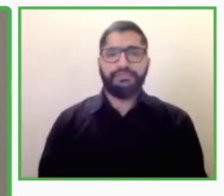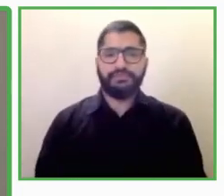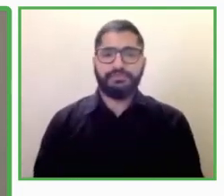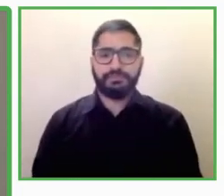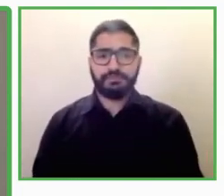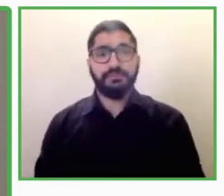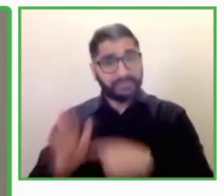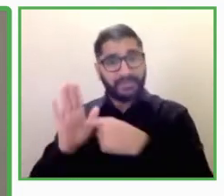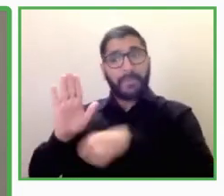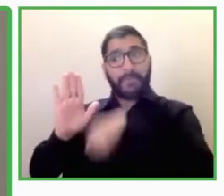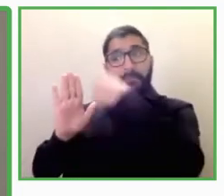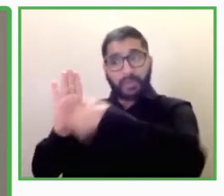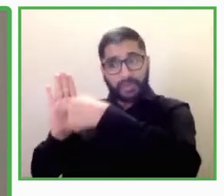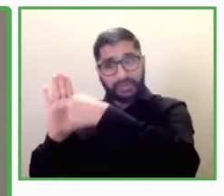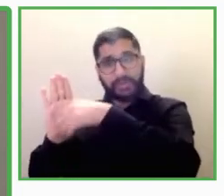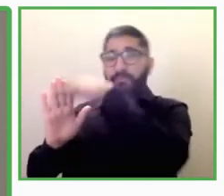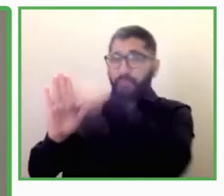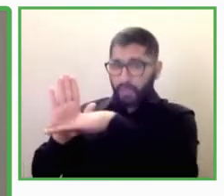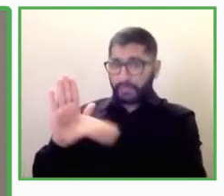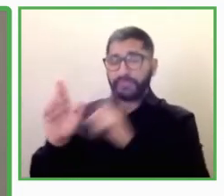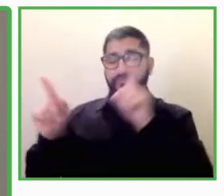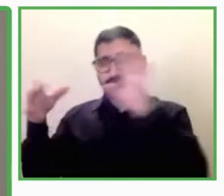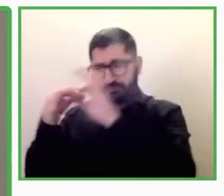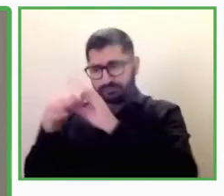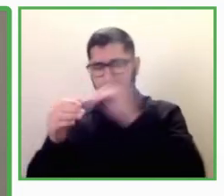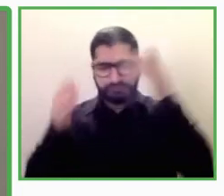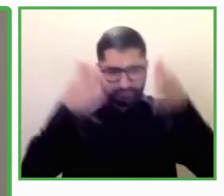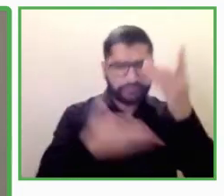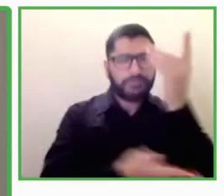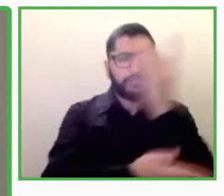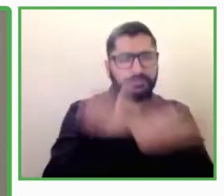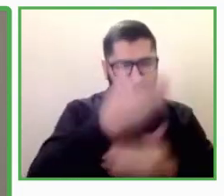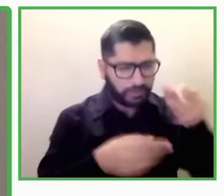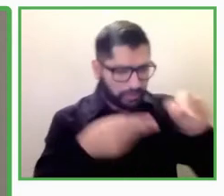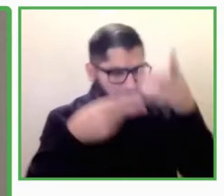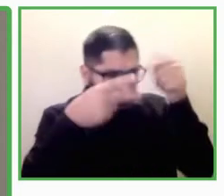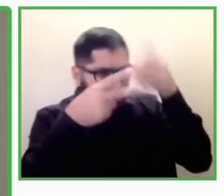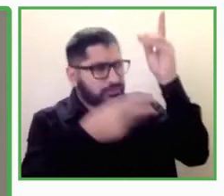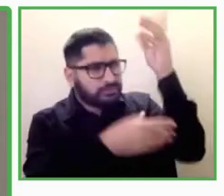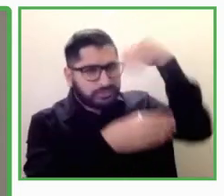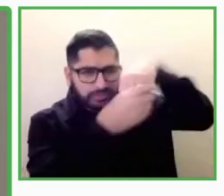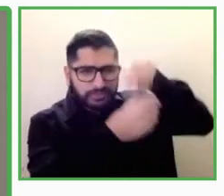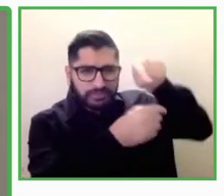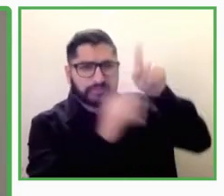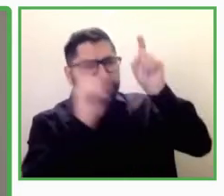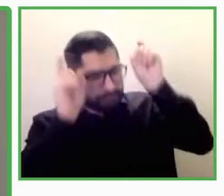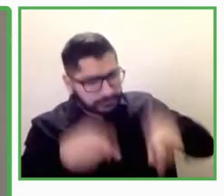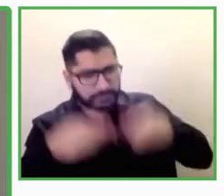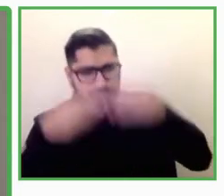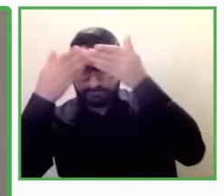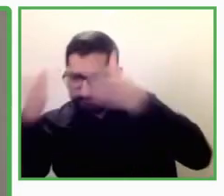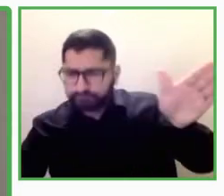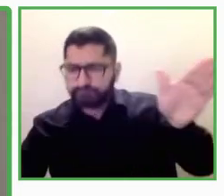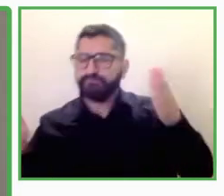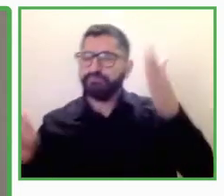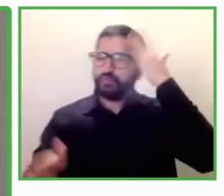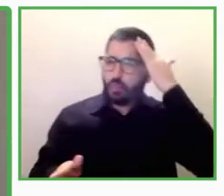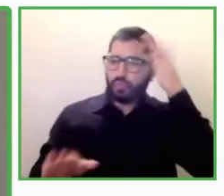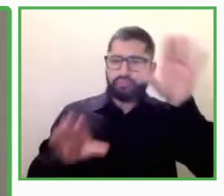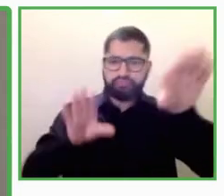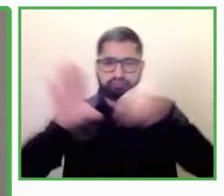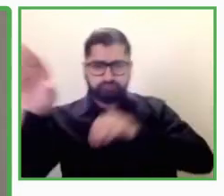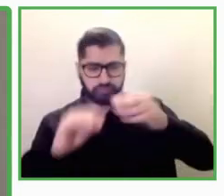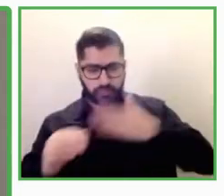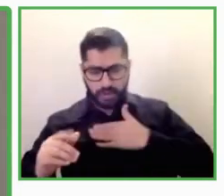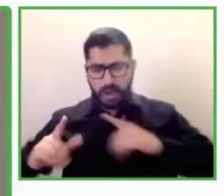The other thing that we need to see is that disabled people need to have the freedom of choosing what to do